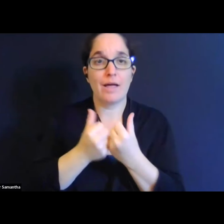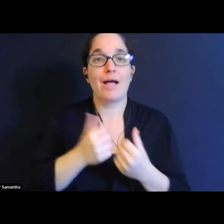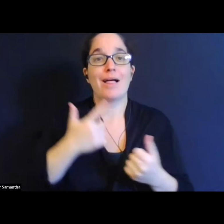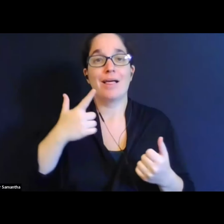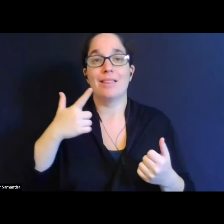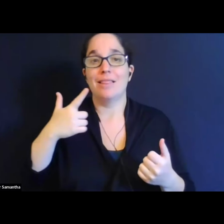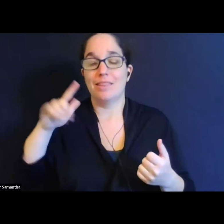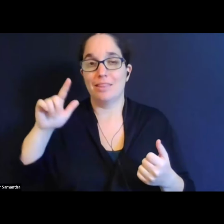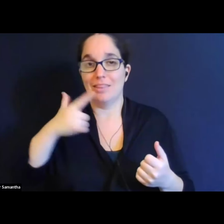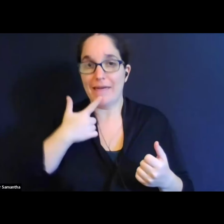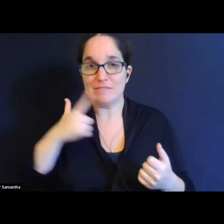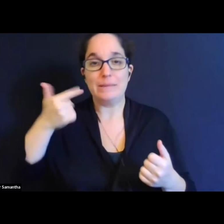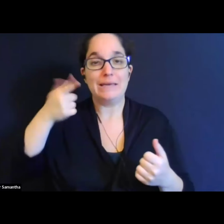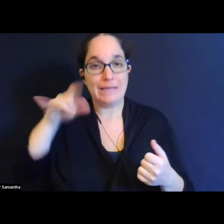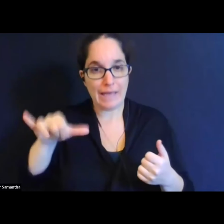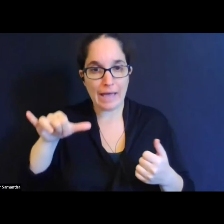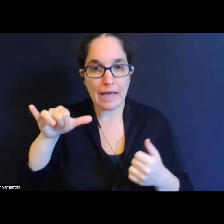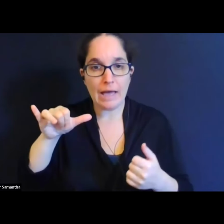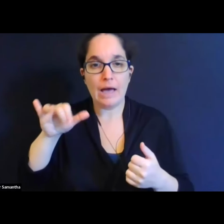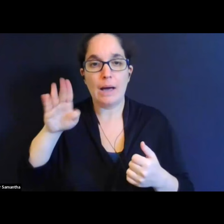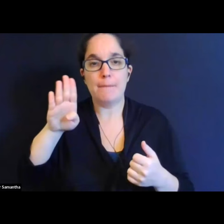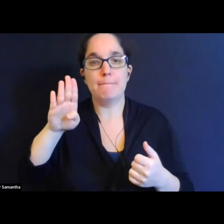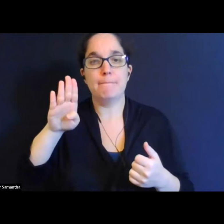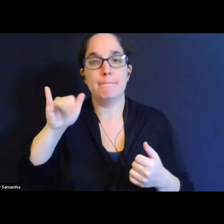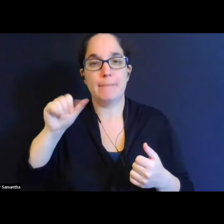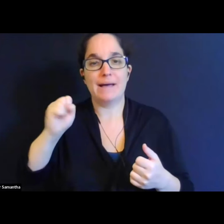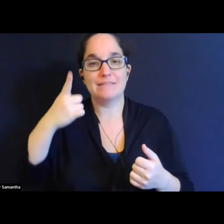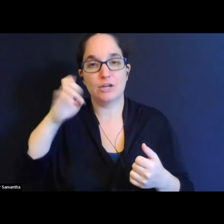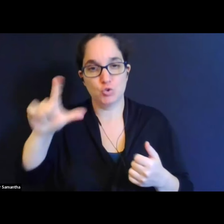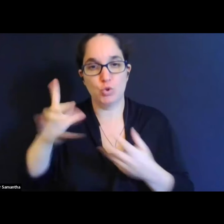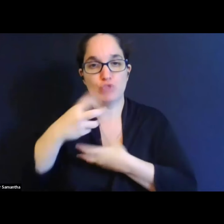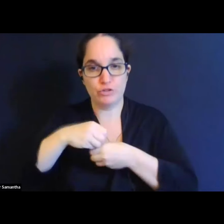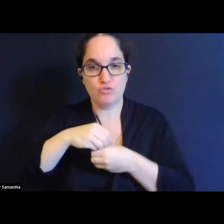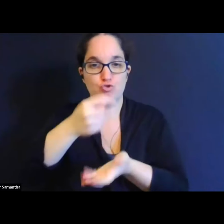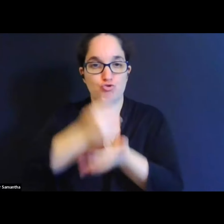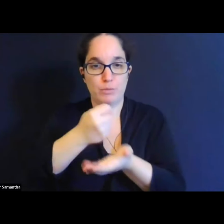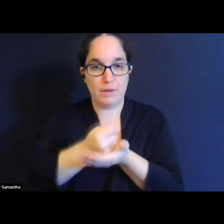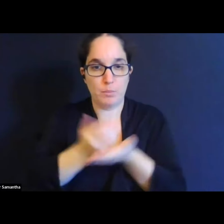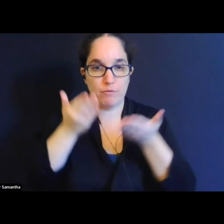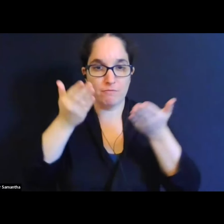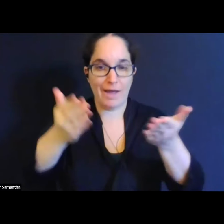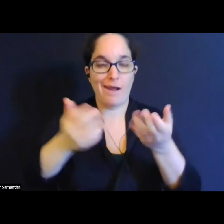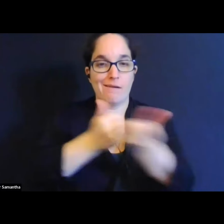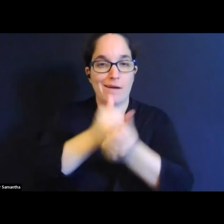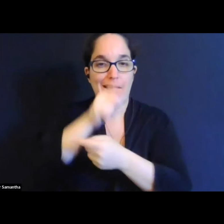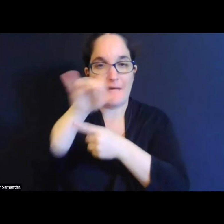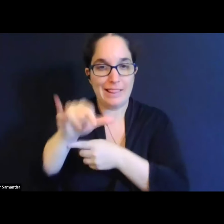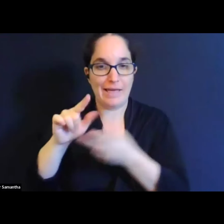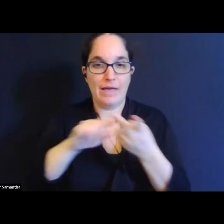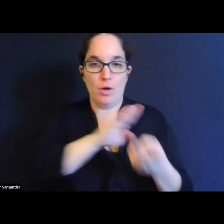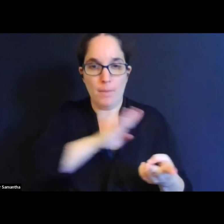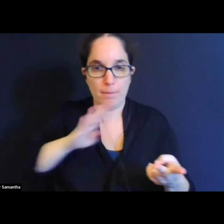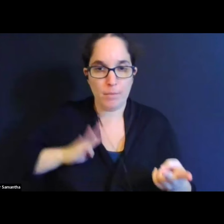Bisexual, Transgender Treatment Providers and their allies. And he's a board member for SAM's Smart Approaches to Marijuana and a faculty at